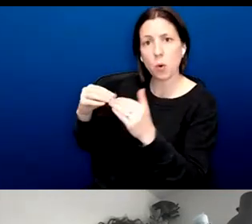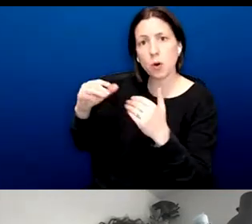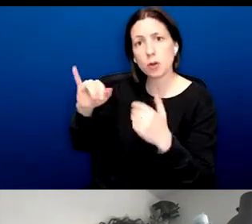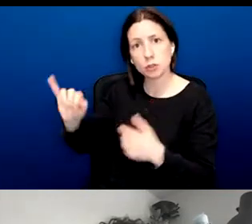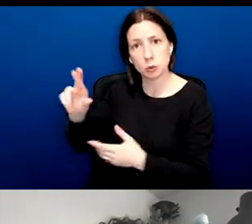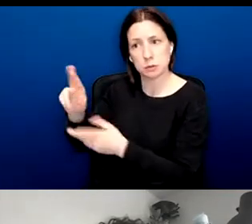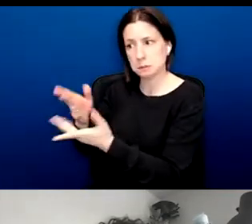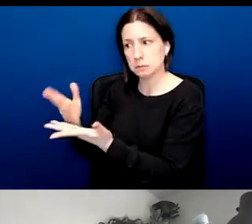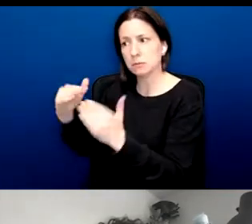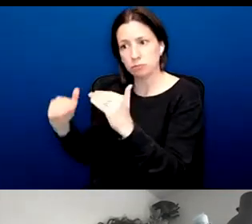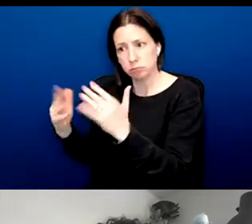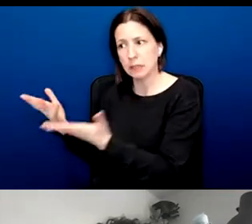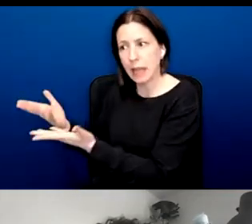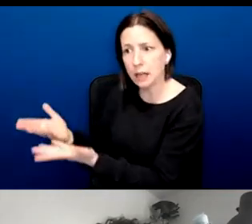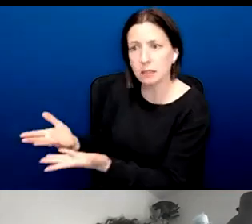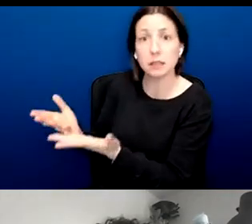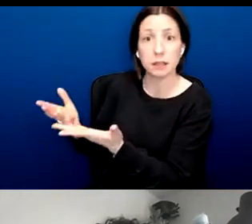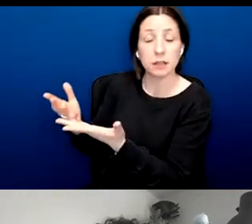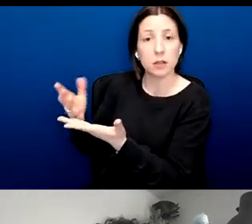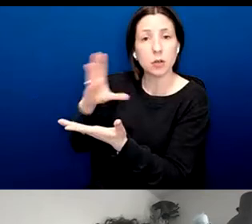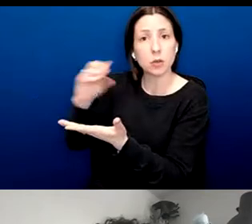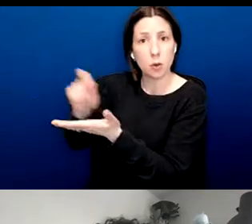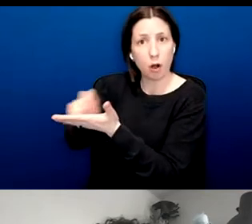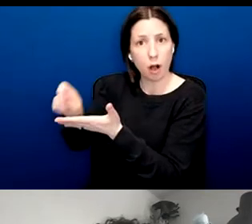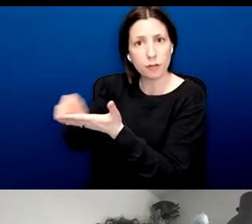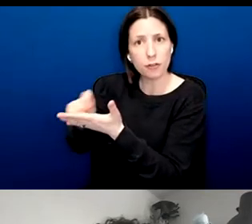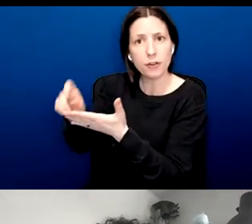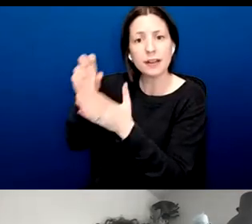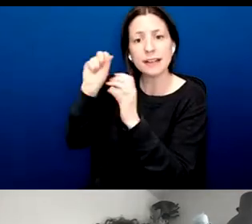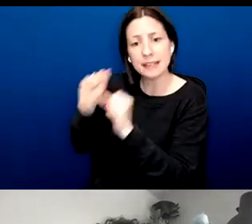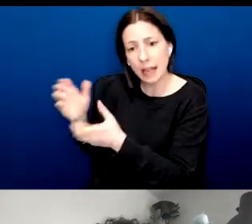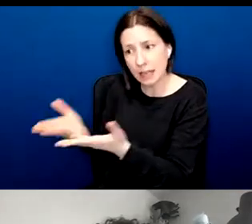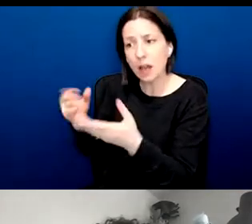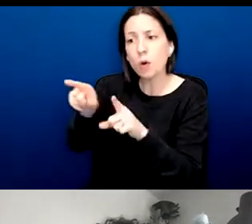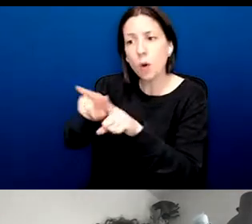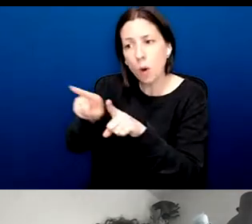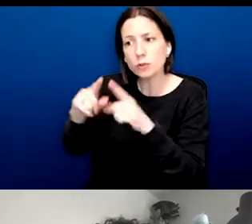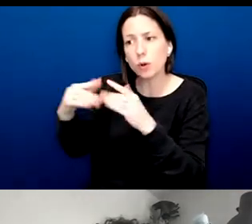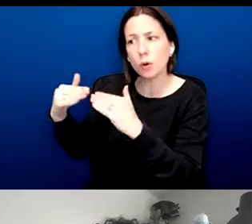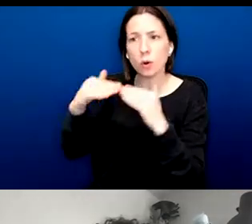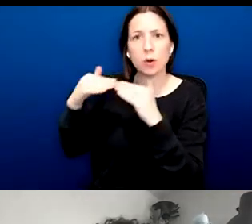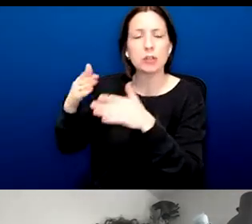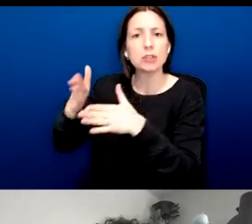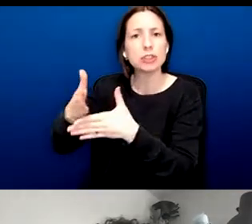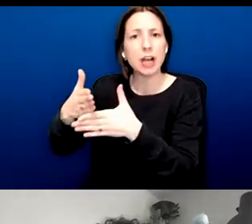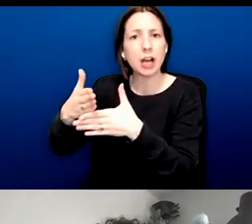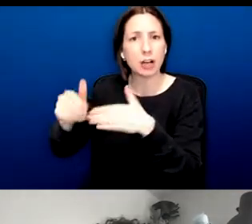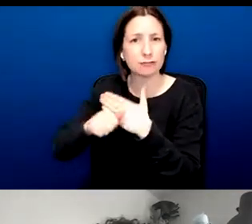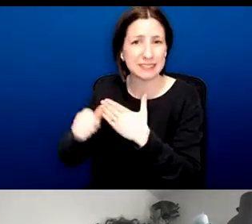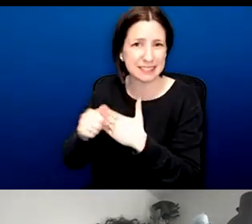can also be about the sharing of risk. I think especially if we are writing